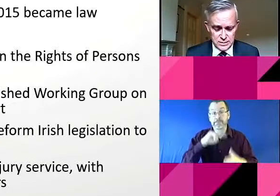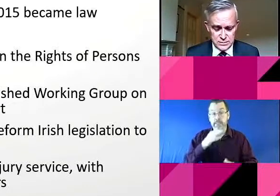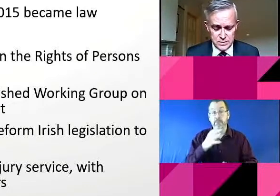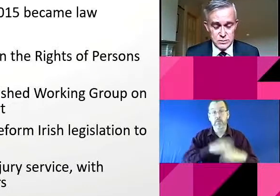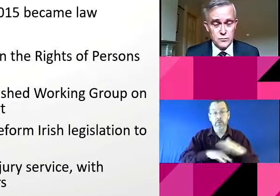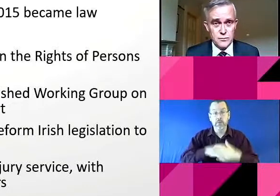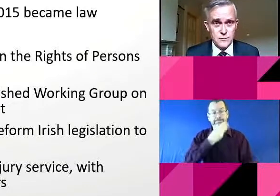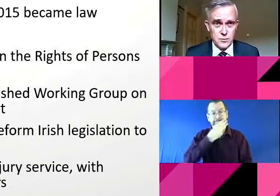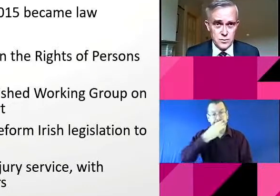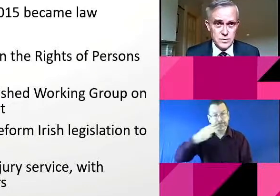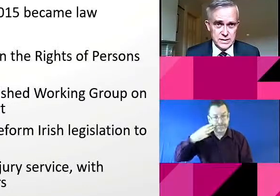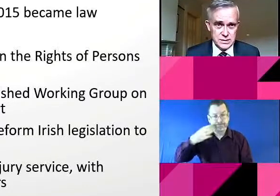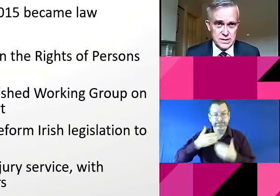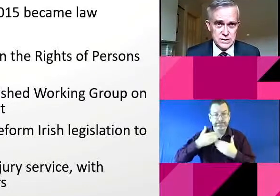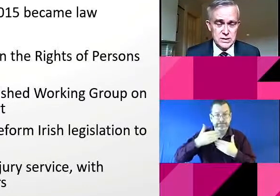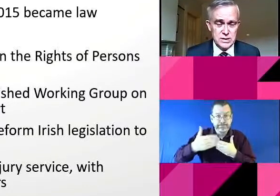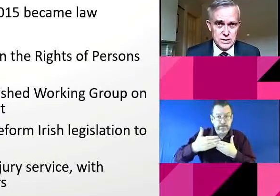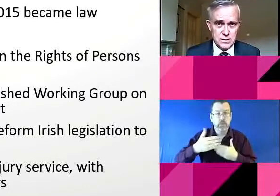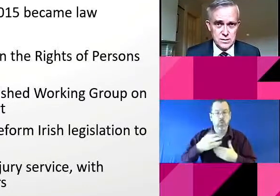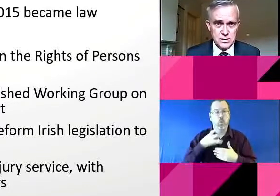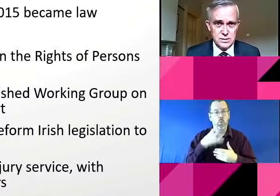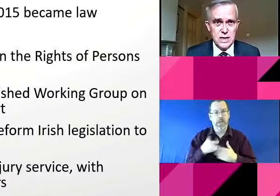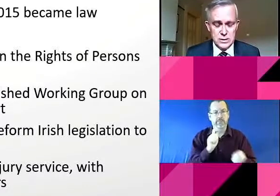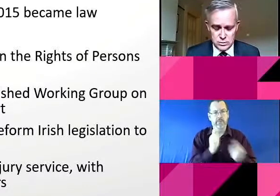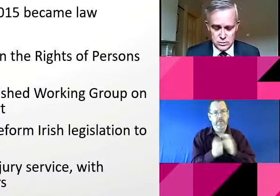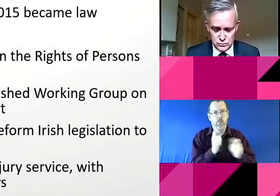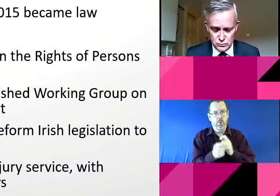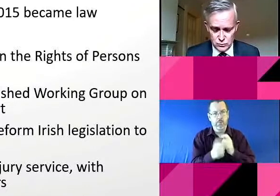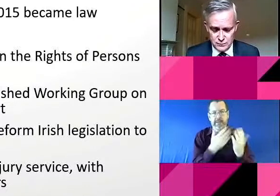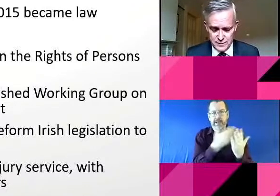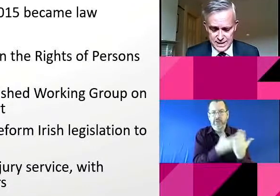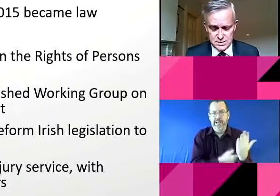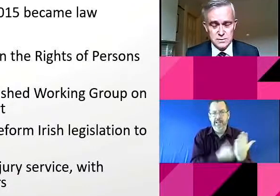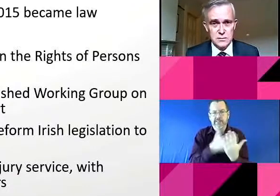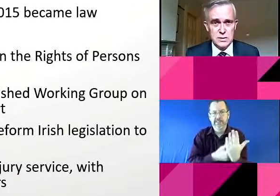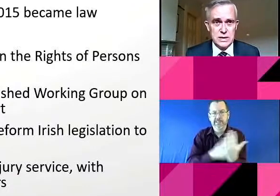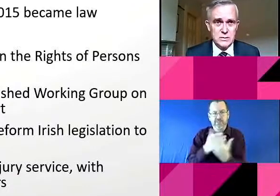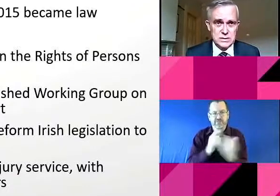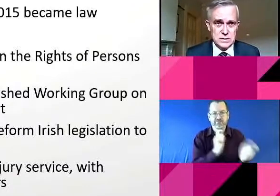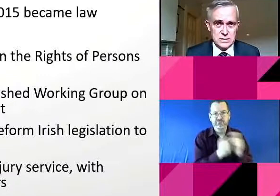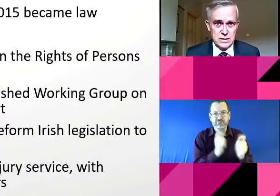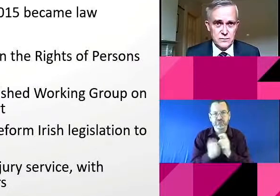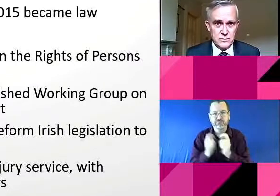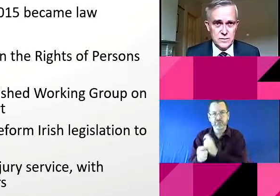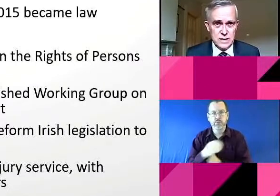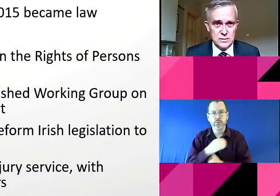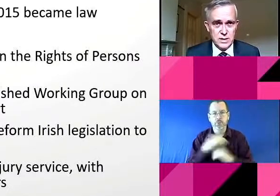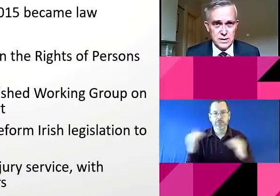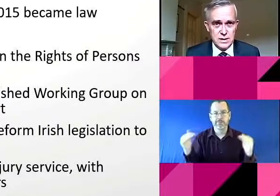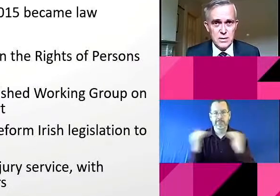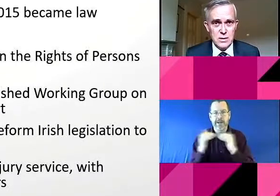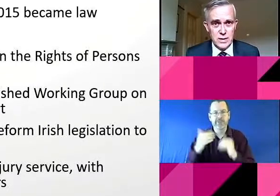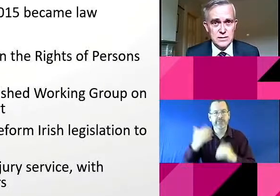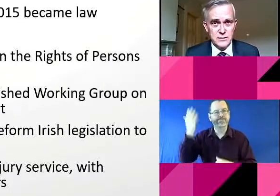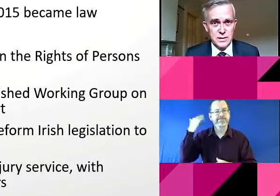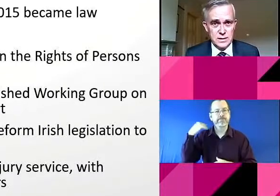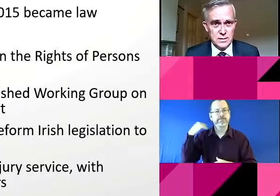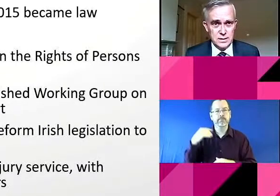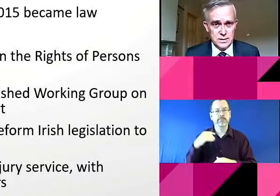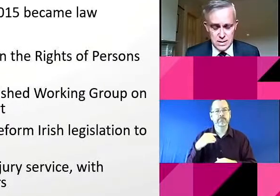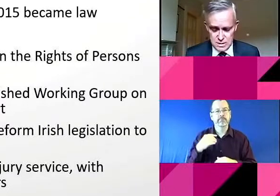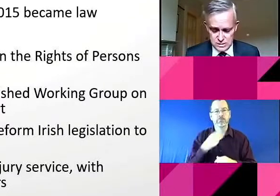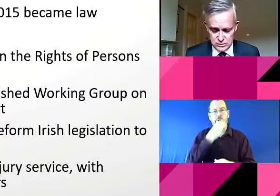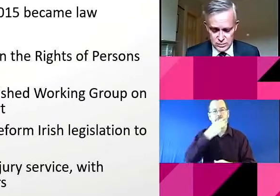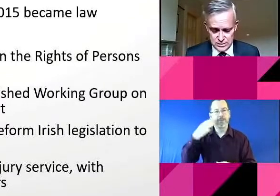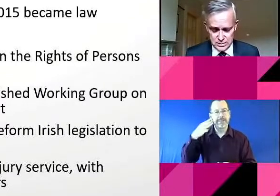its lifetime to reform legislation in Ireland to reflect the commitments that they have made by ratifying